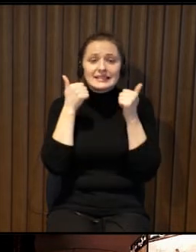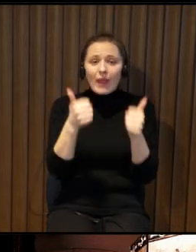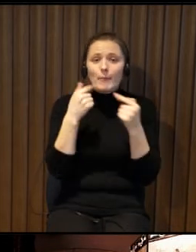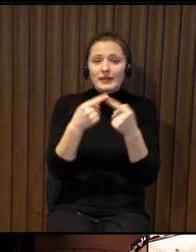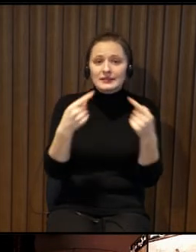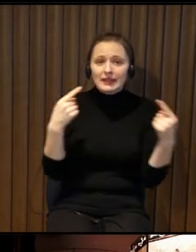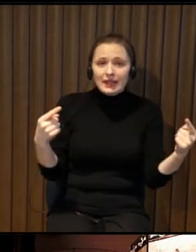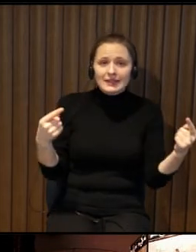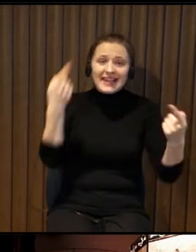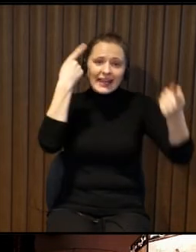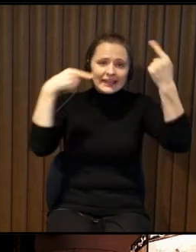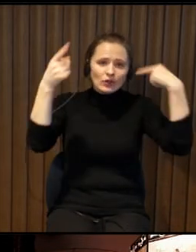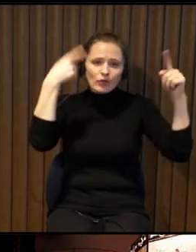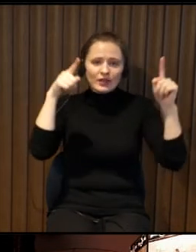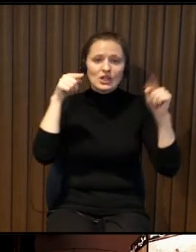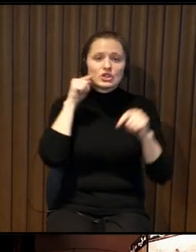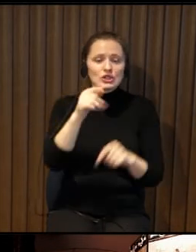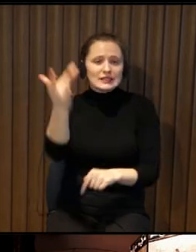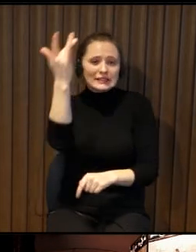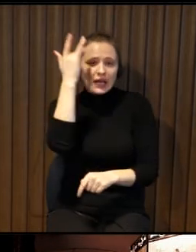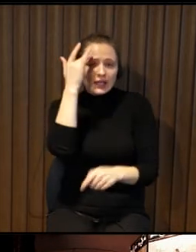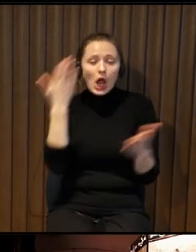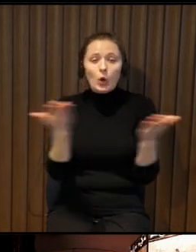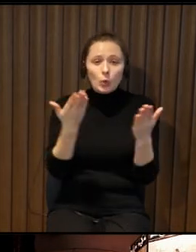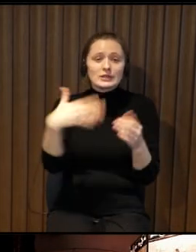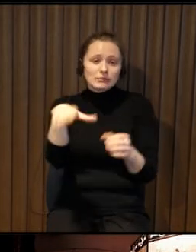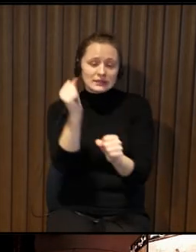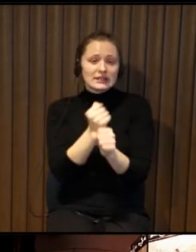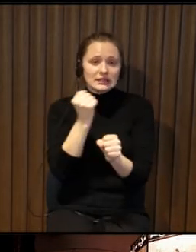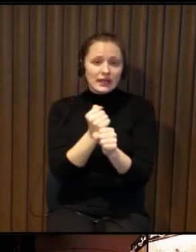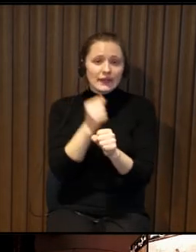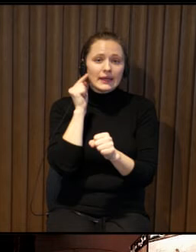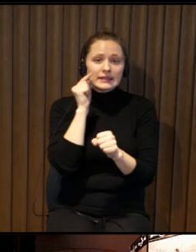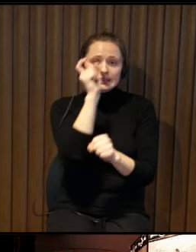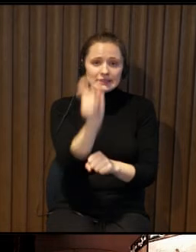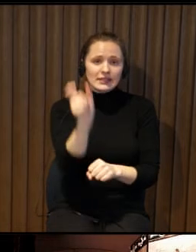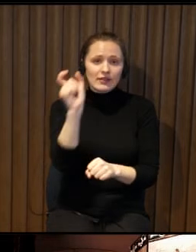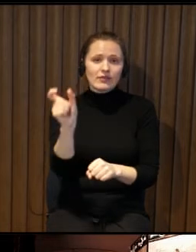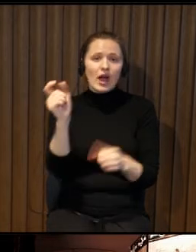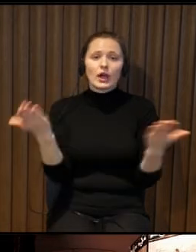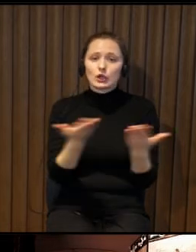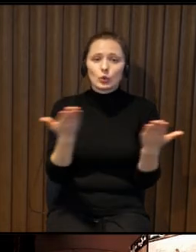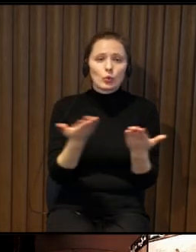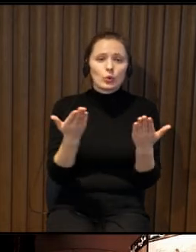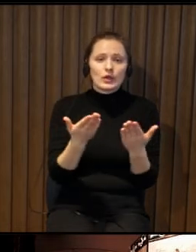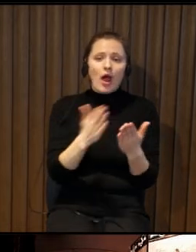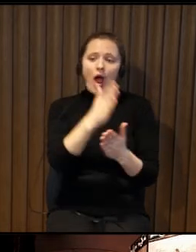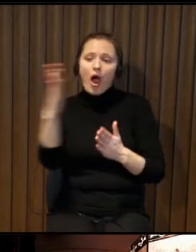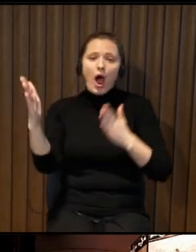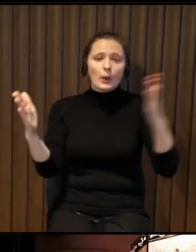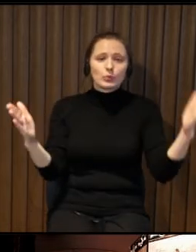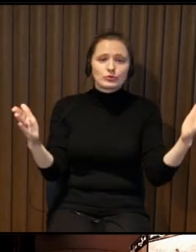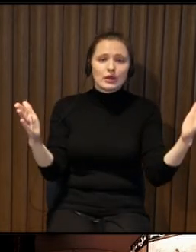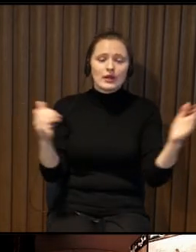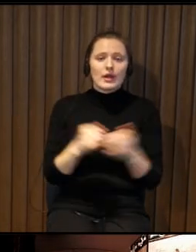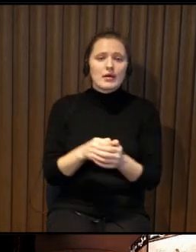have developed for people who are out at that outer edge are also often problematic. We treat people as an